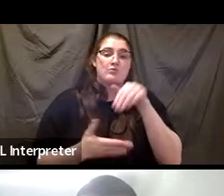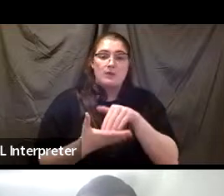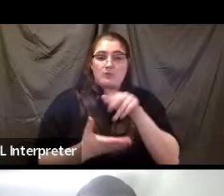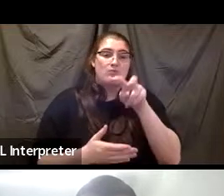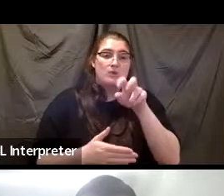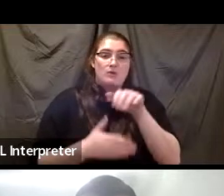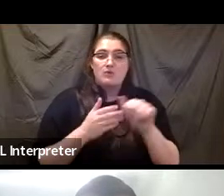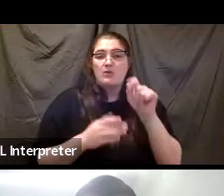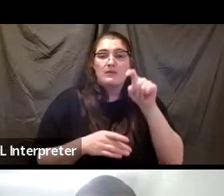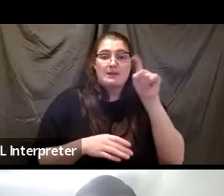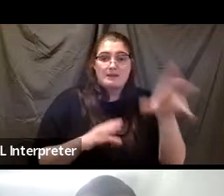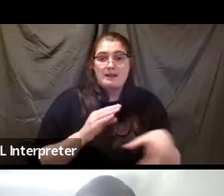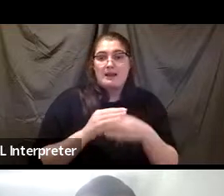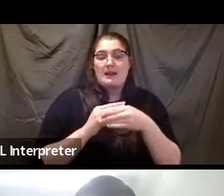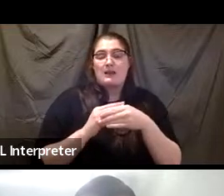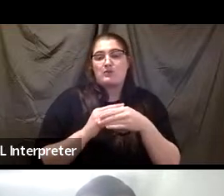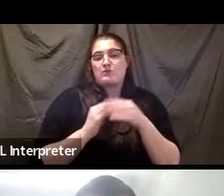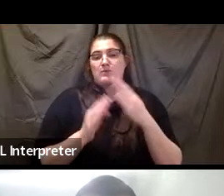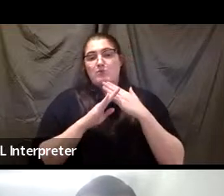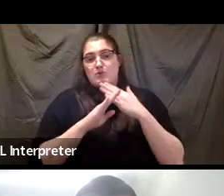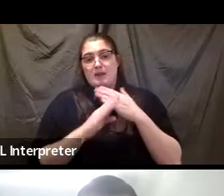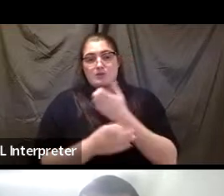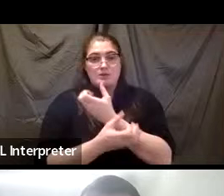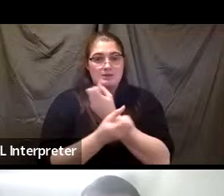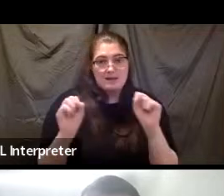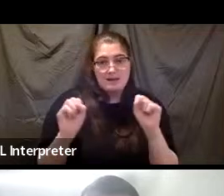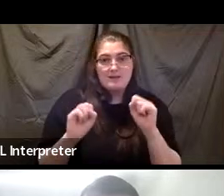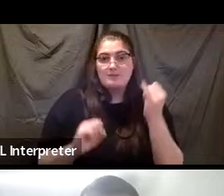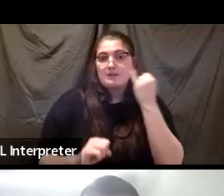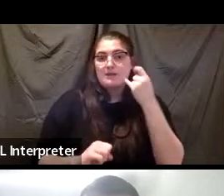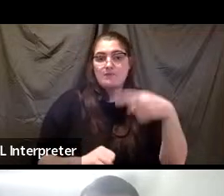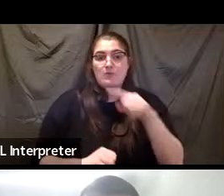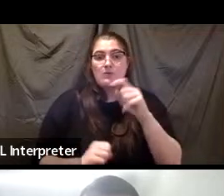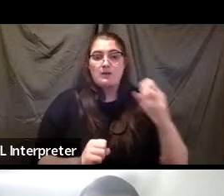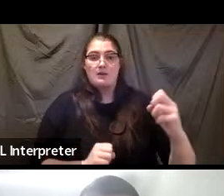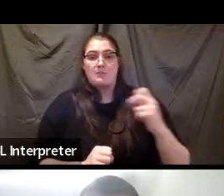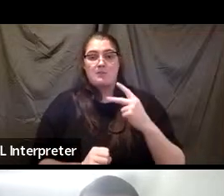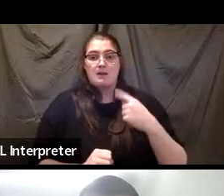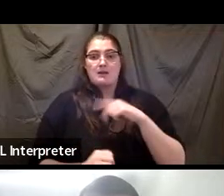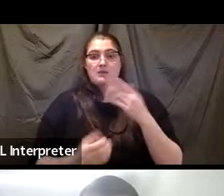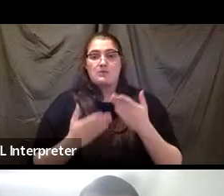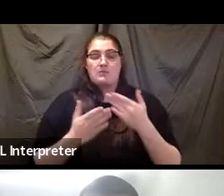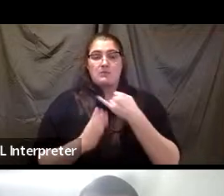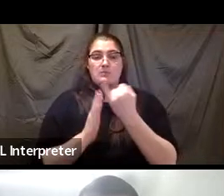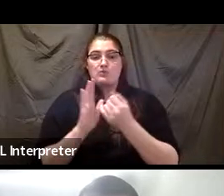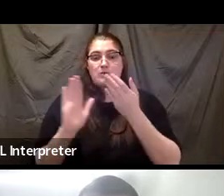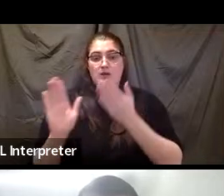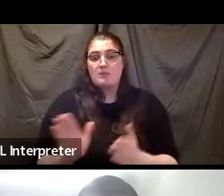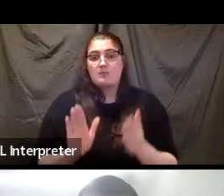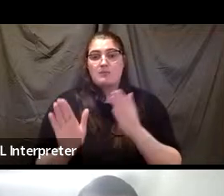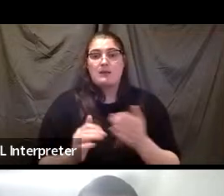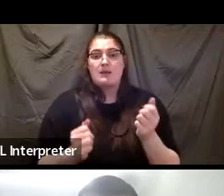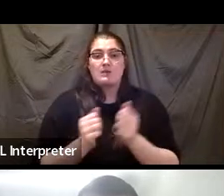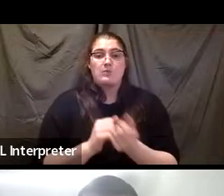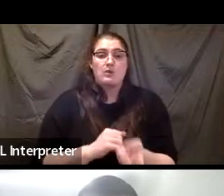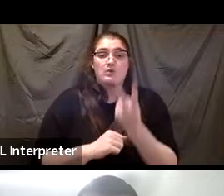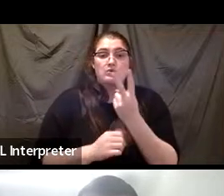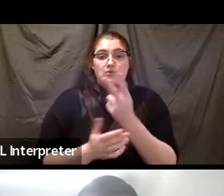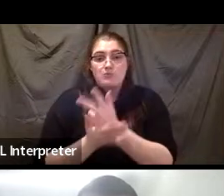of protection and safety. So if you all can come back to us with maybe a drawing plans with